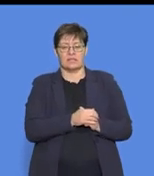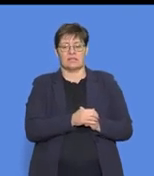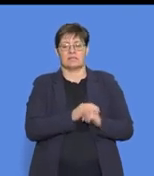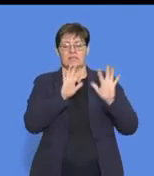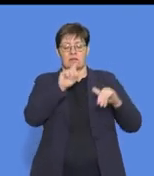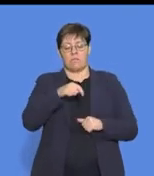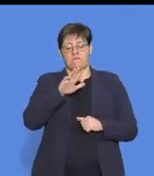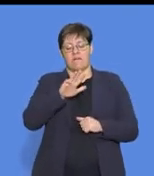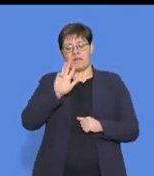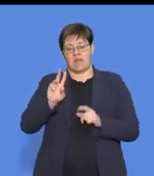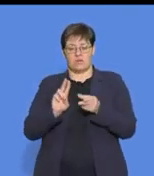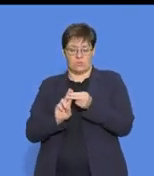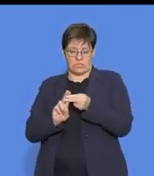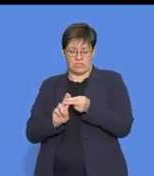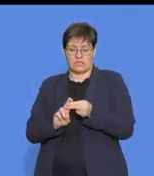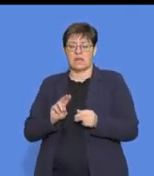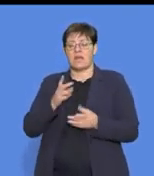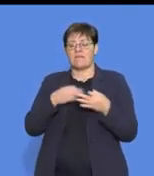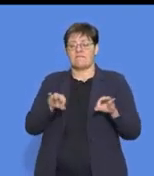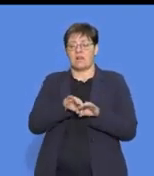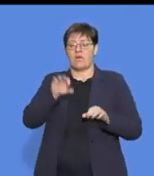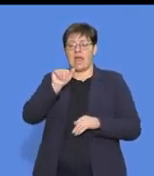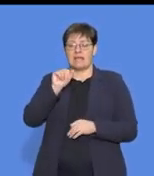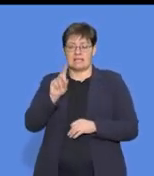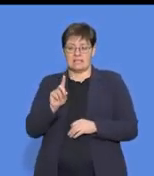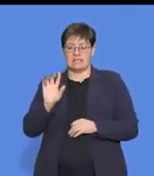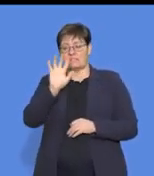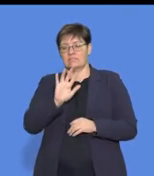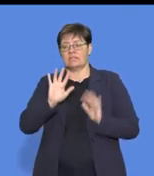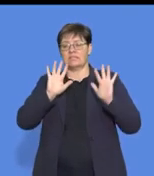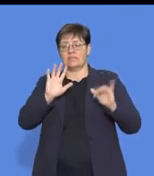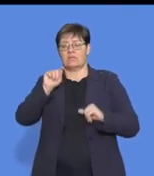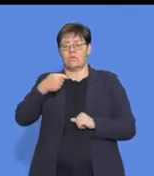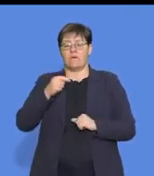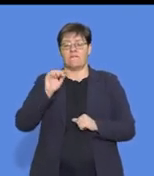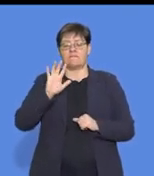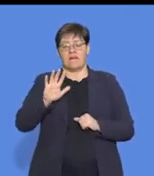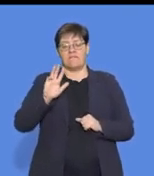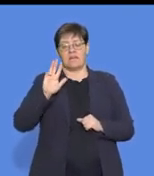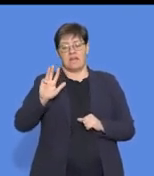calculator, 10.59 units. And now we have a value for AD, which is approximately